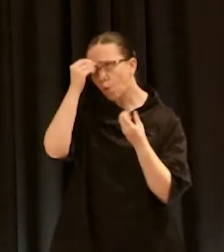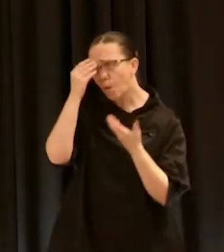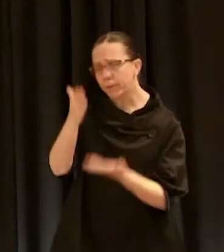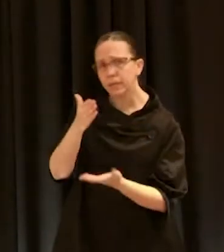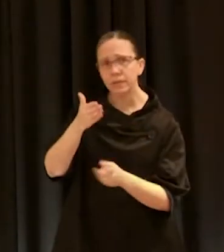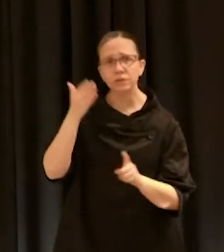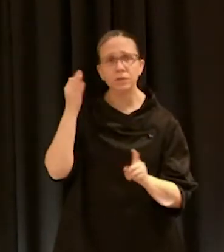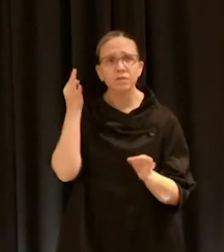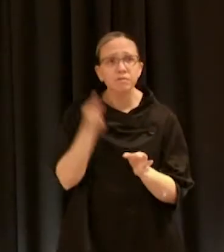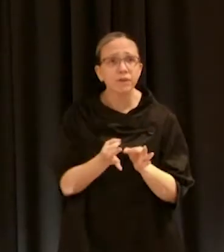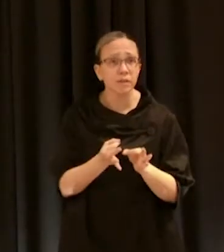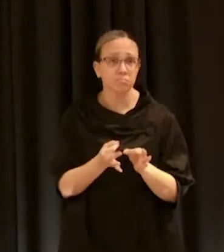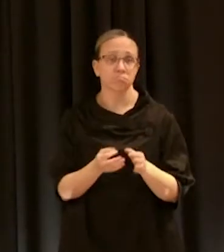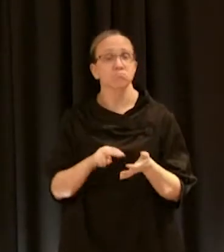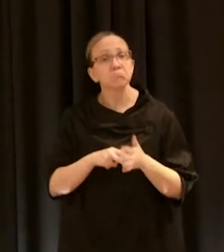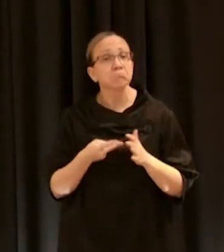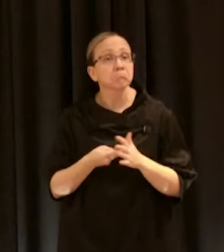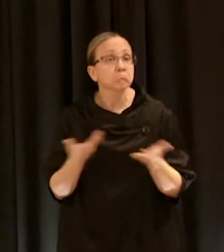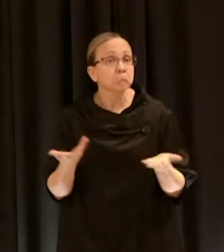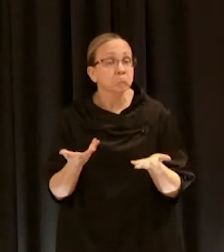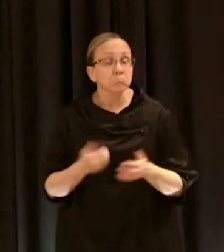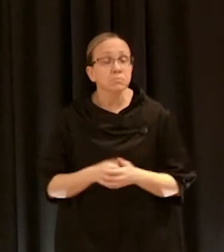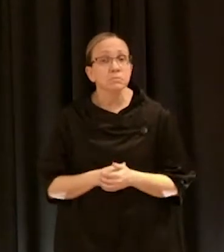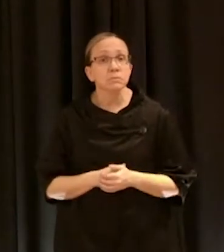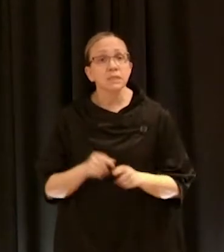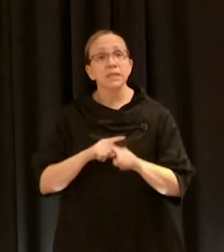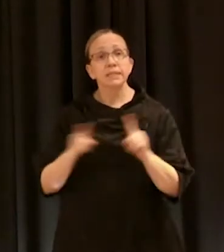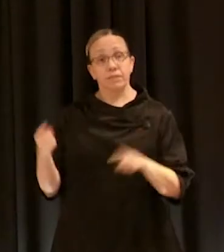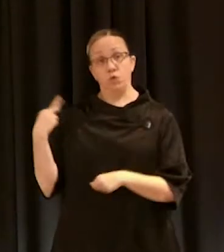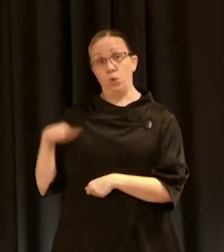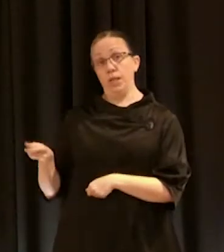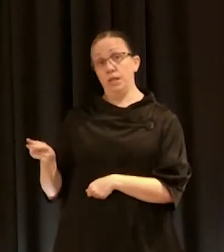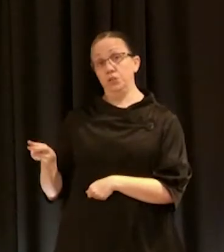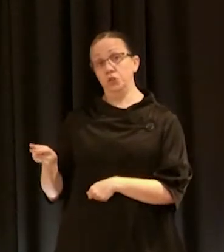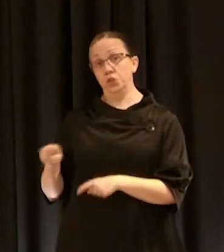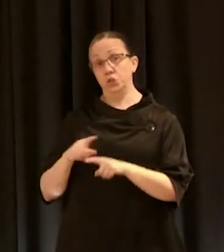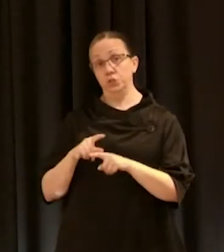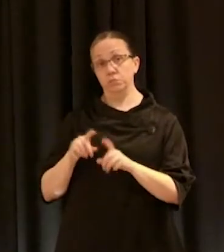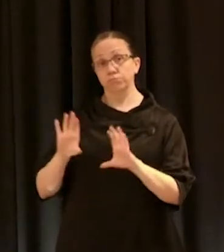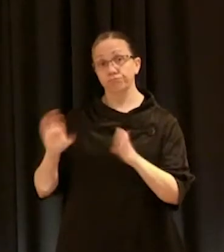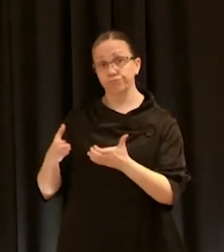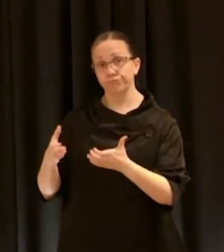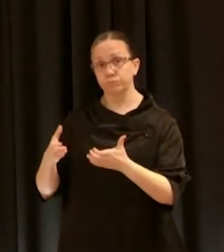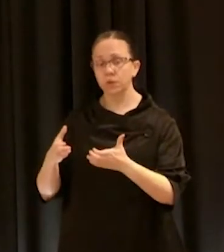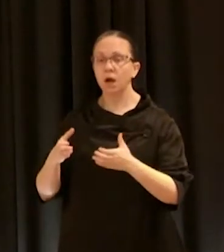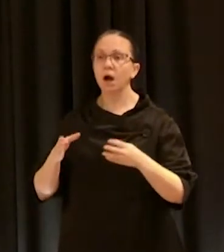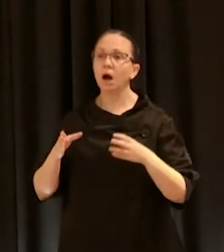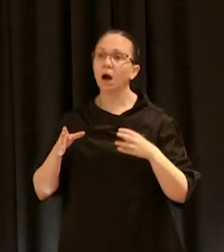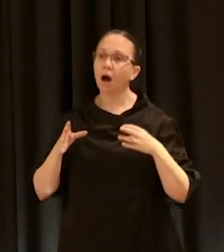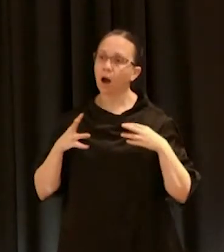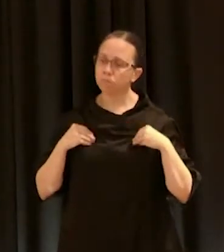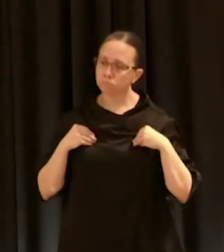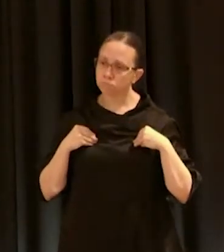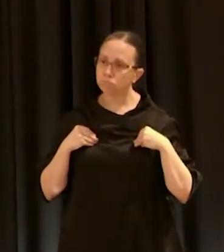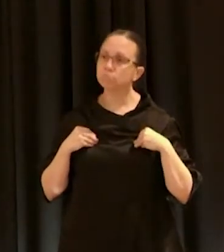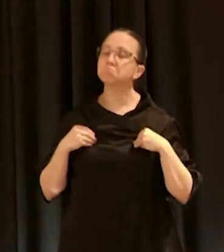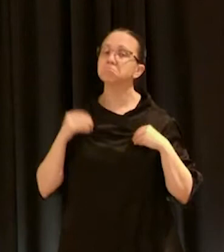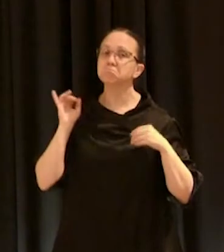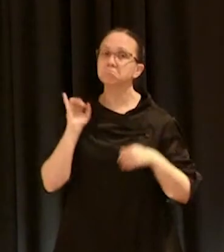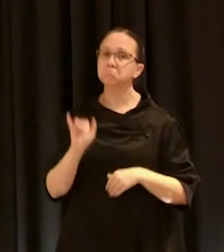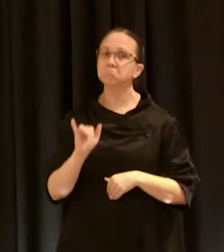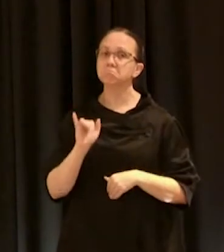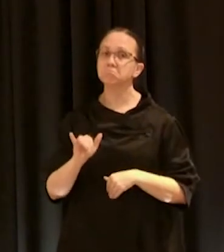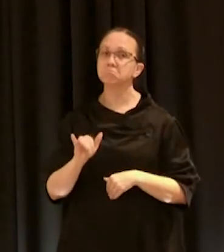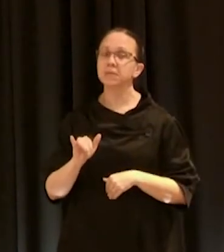to the faith. Or I could say it like this. This would be in context. Different religions or different denominations were accepting and were open to